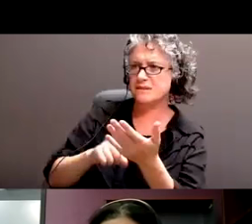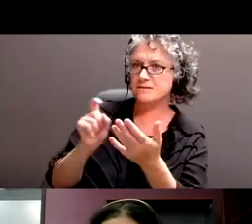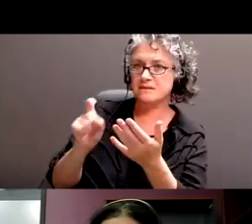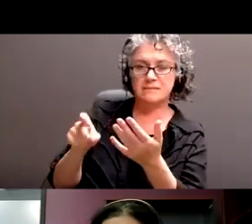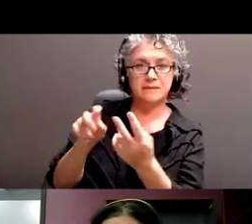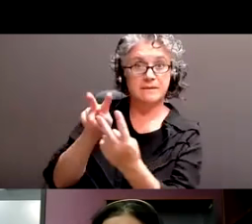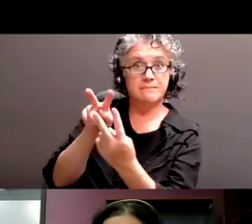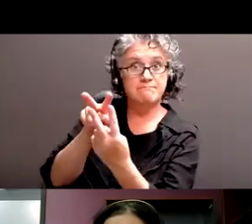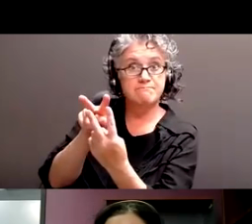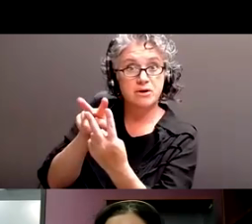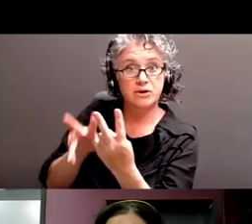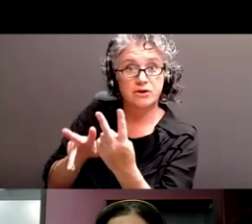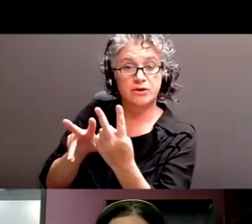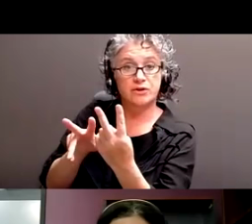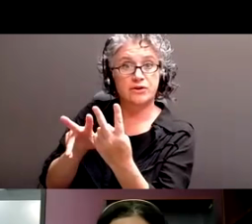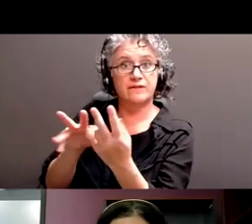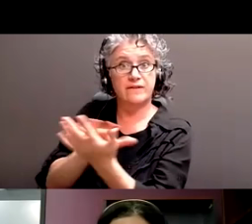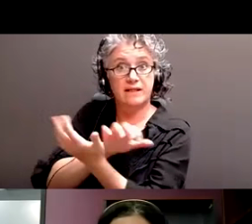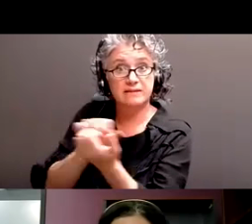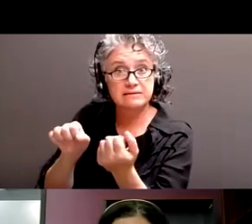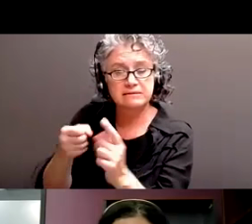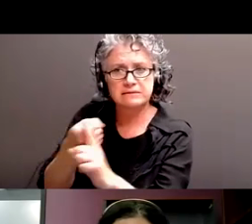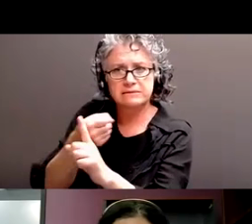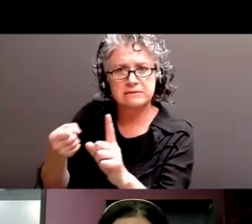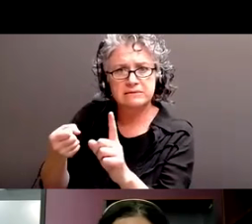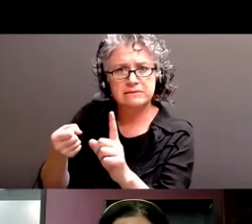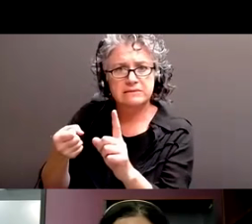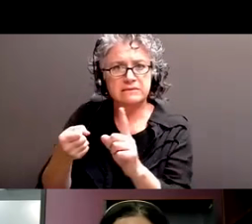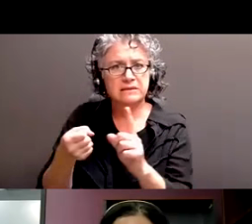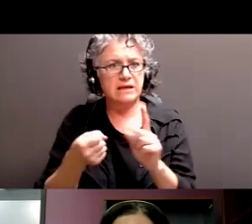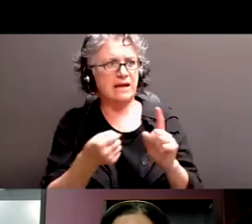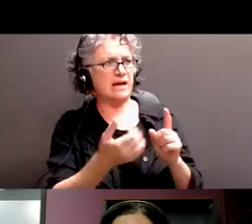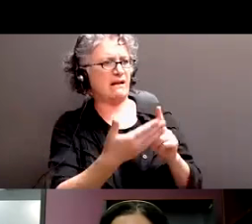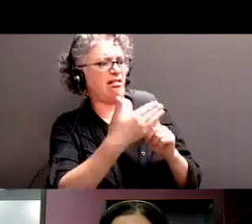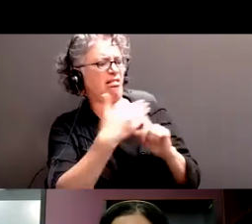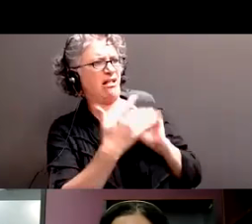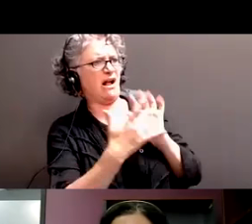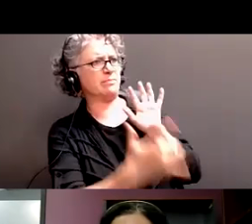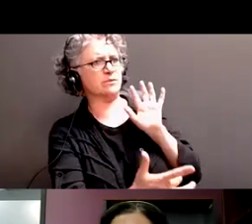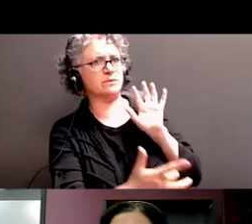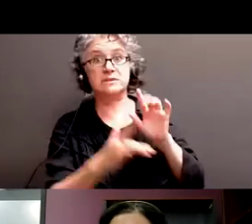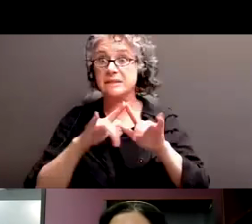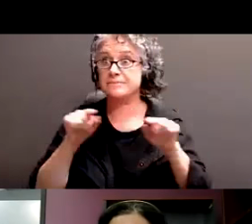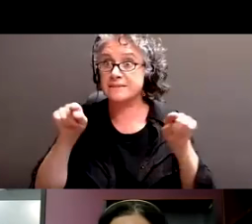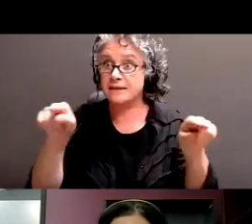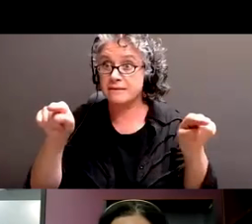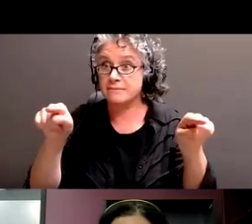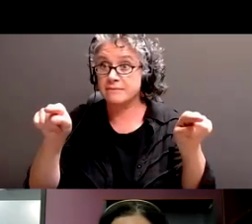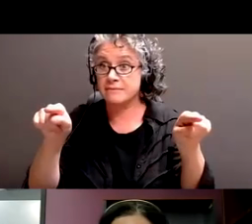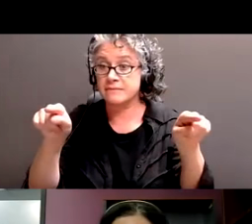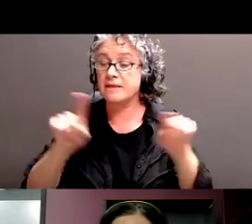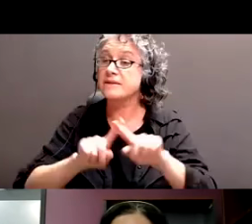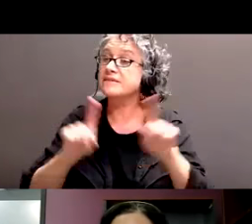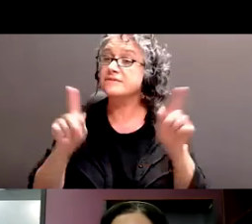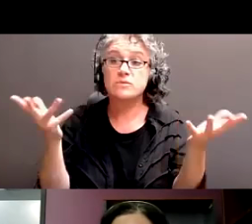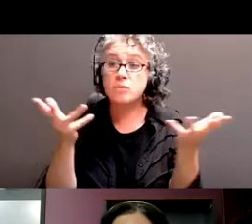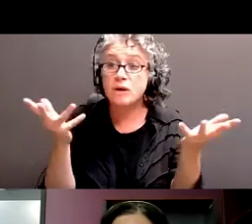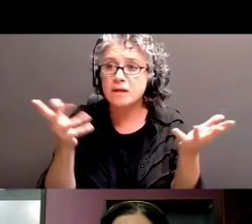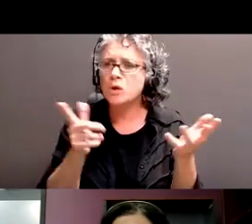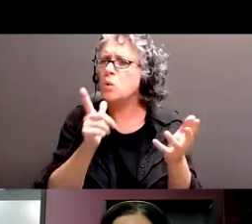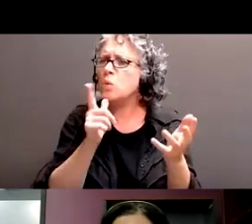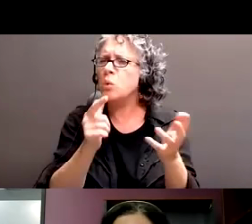partner violence and elder abuse simultaneously. The only difference is who the perpetrator is. But we